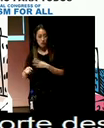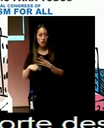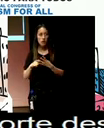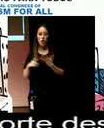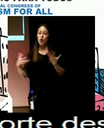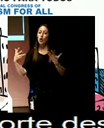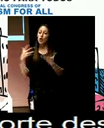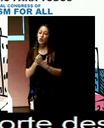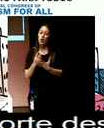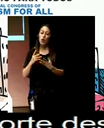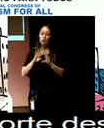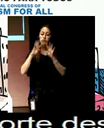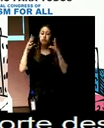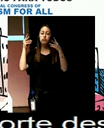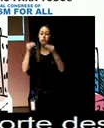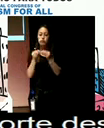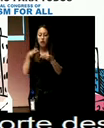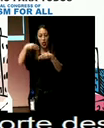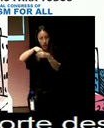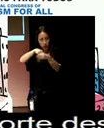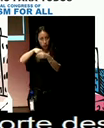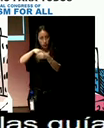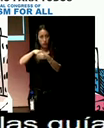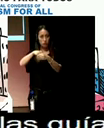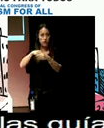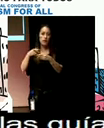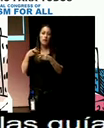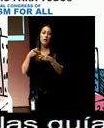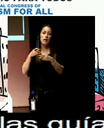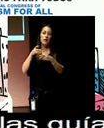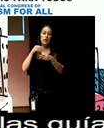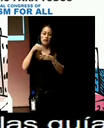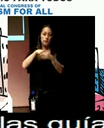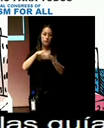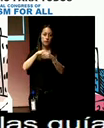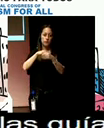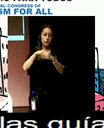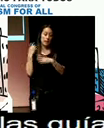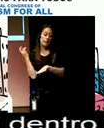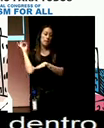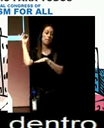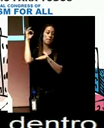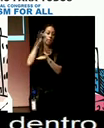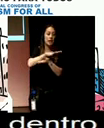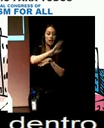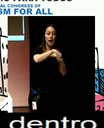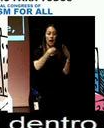platform to be sold, because we do have the commercial aspect. We have a commercial